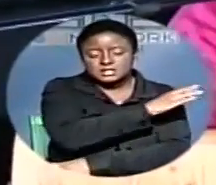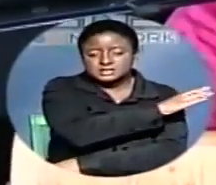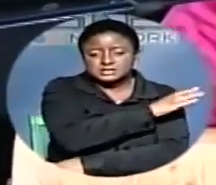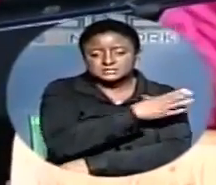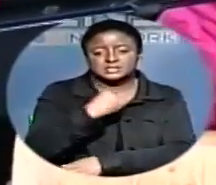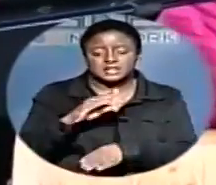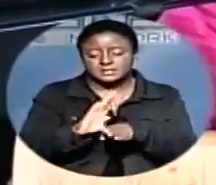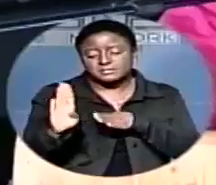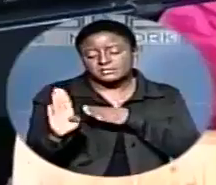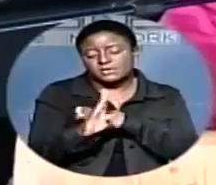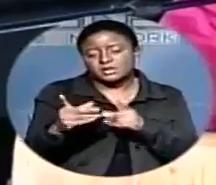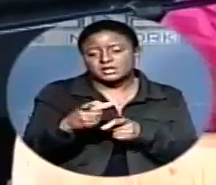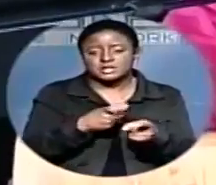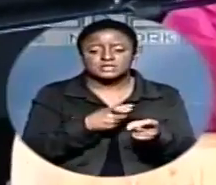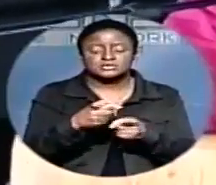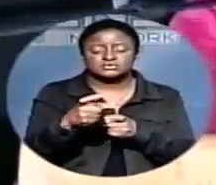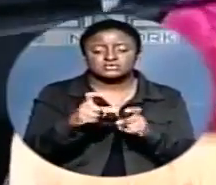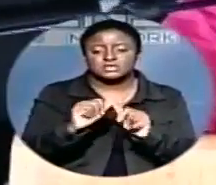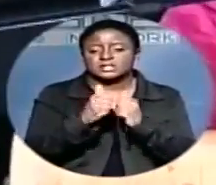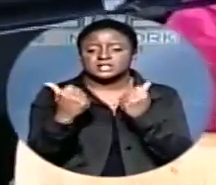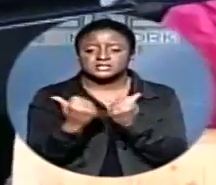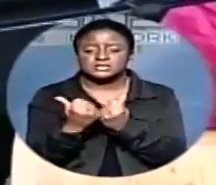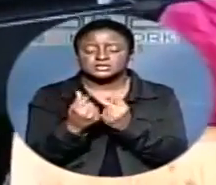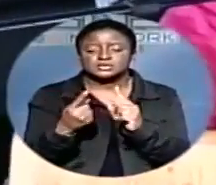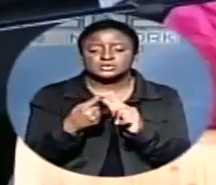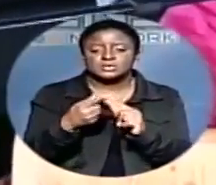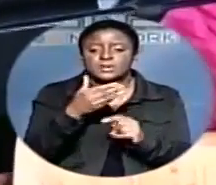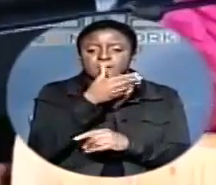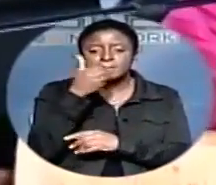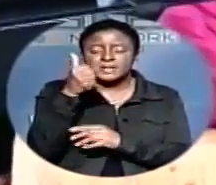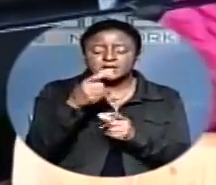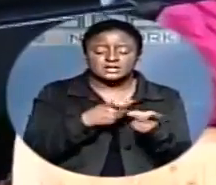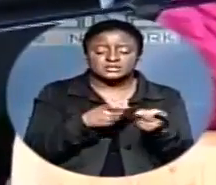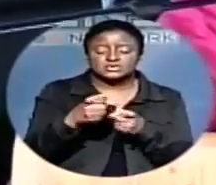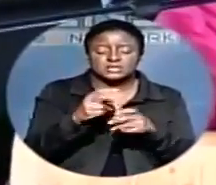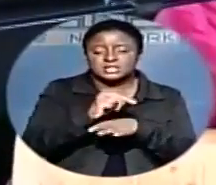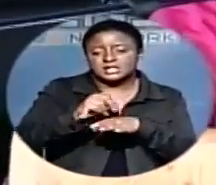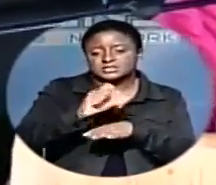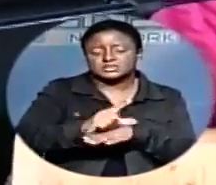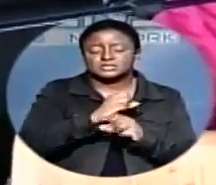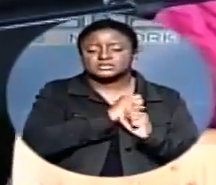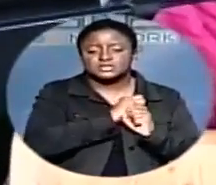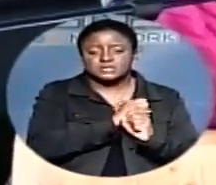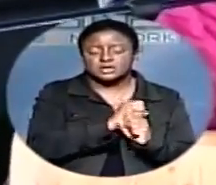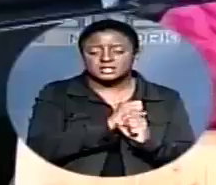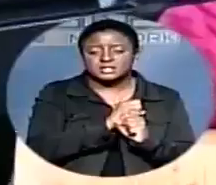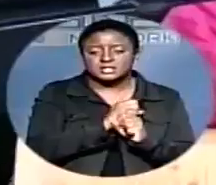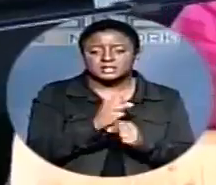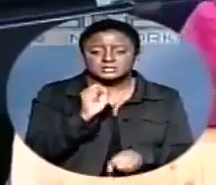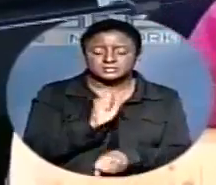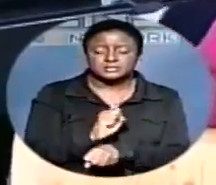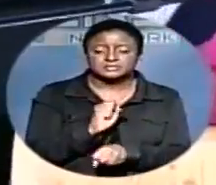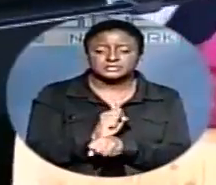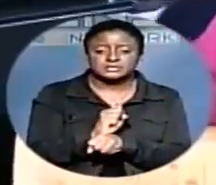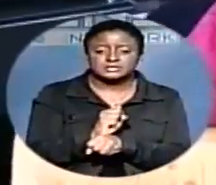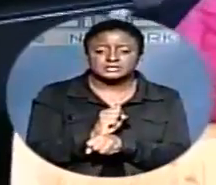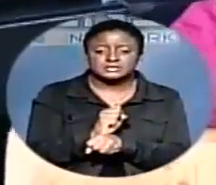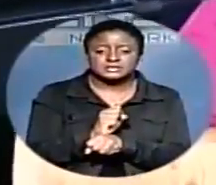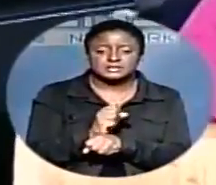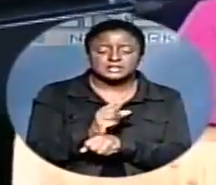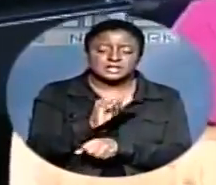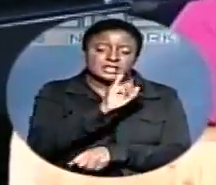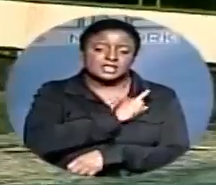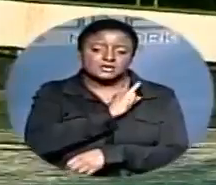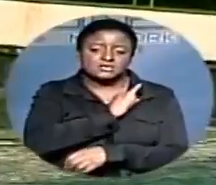better coordinate our national security efforts in the areas of immigration and customs. Mr. Ingham chided the PLP for neglecting the